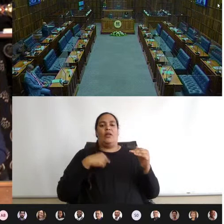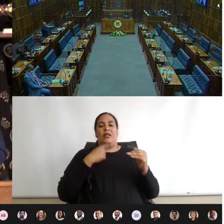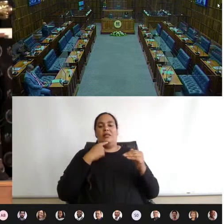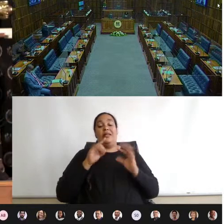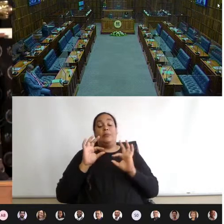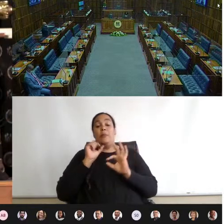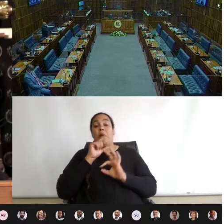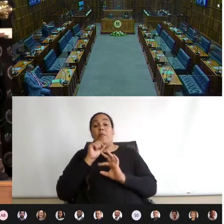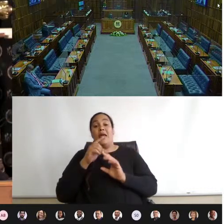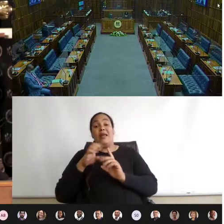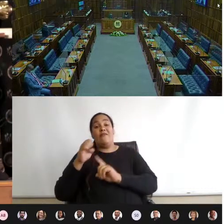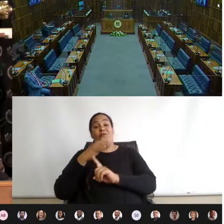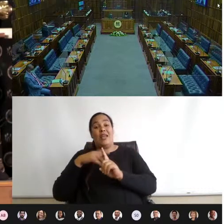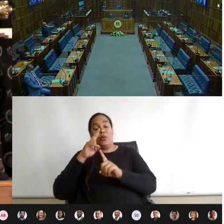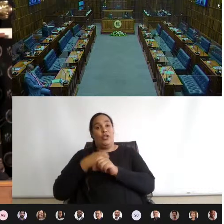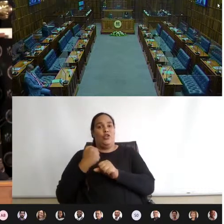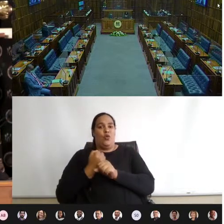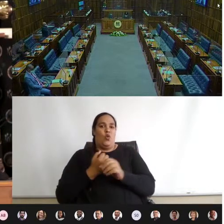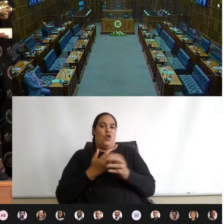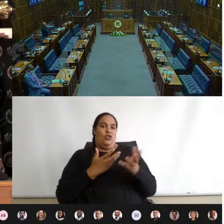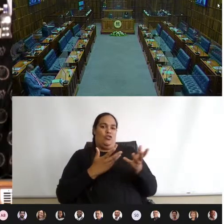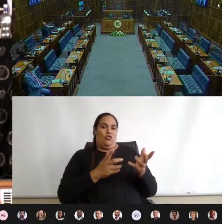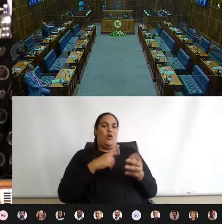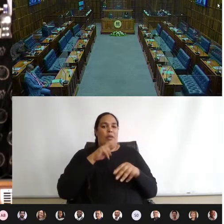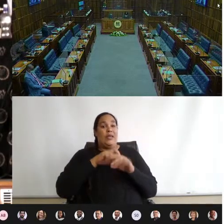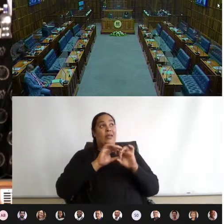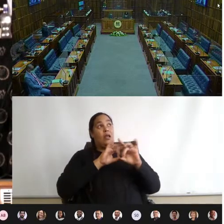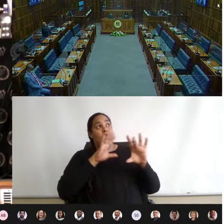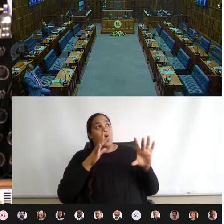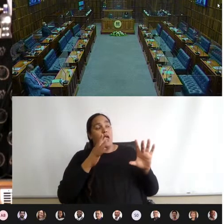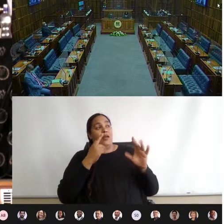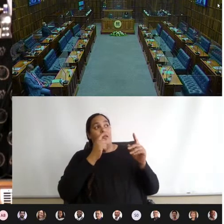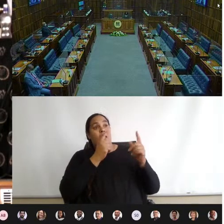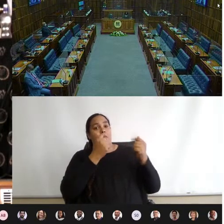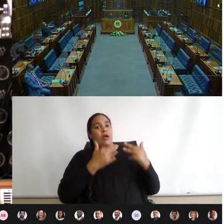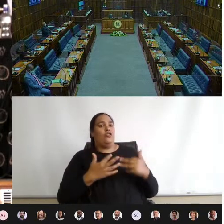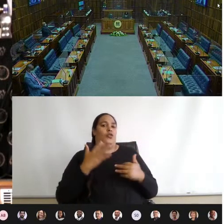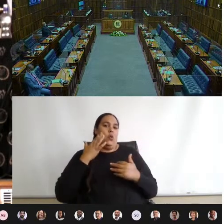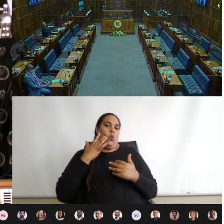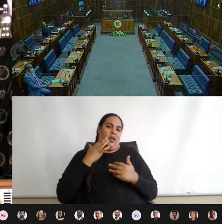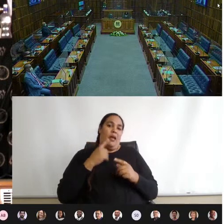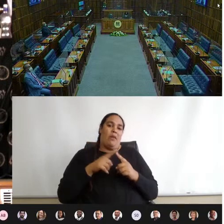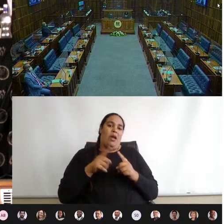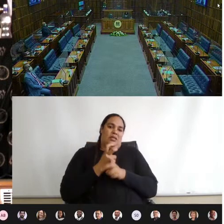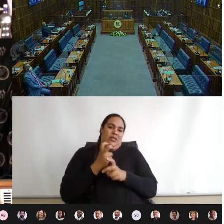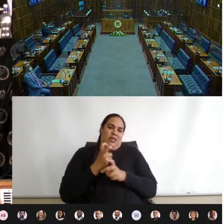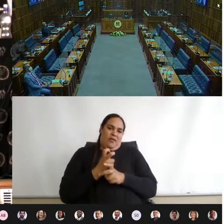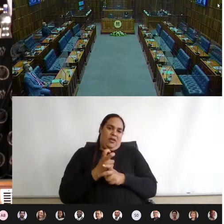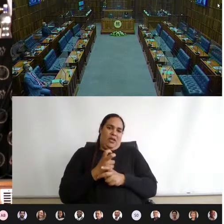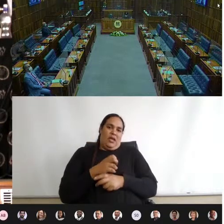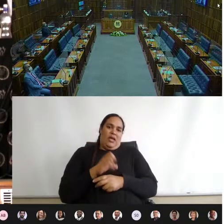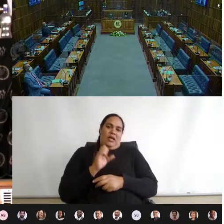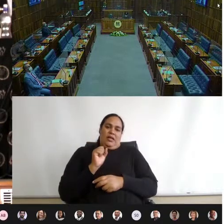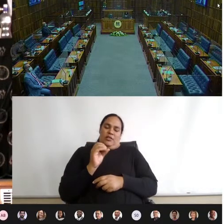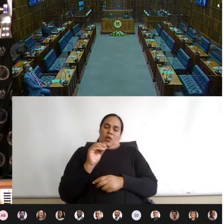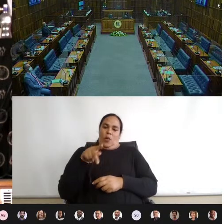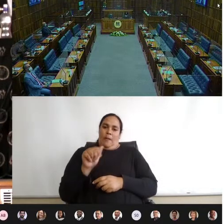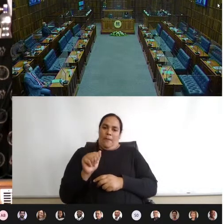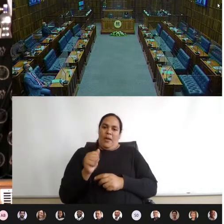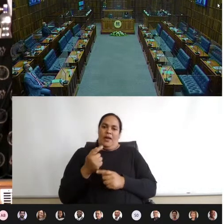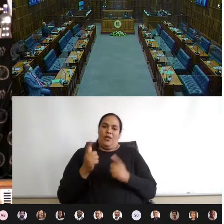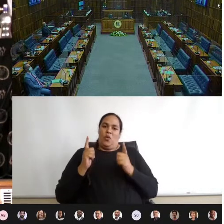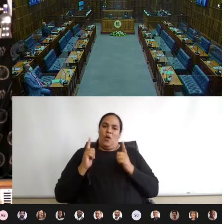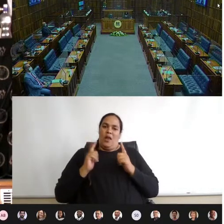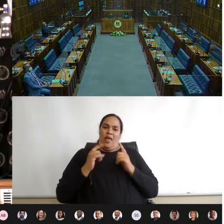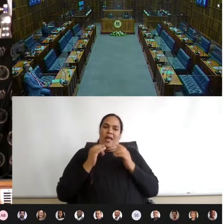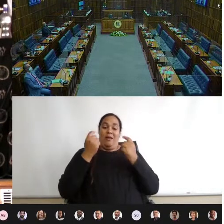we have to operate within, and we still need clarity on that budget. So it's very difficult in a state of the province to align actual budgets when